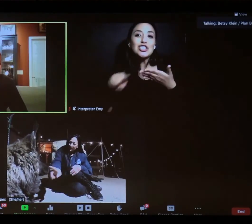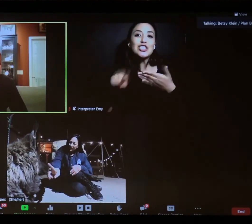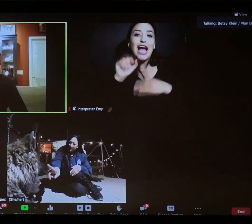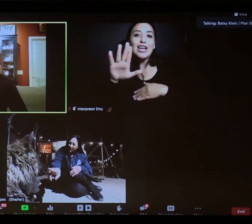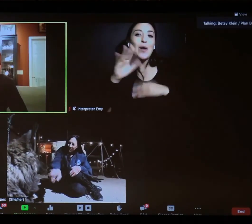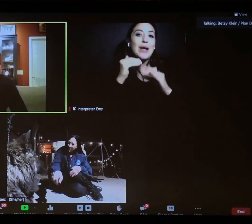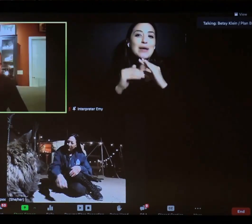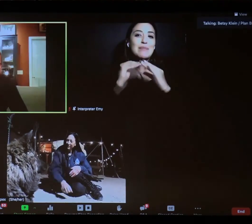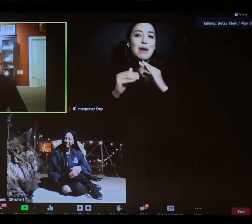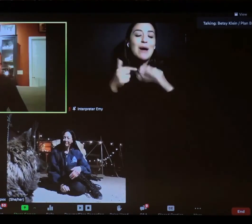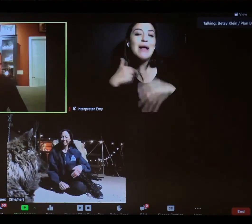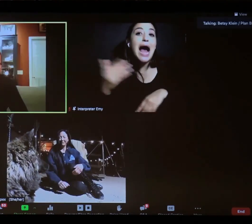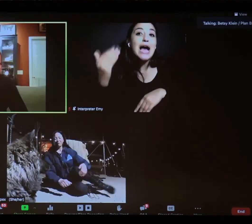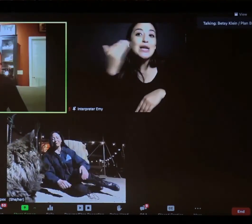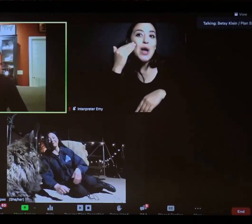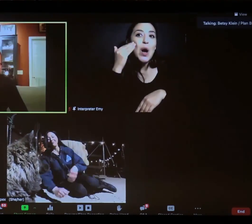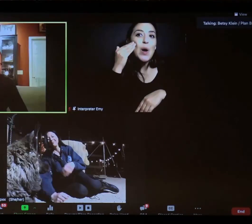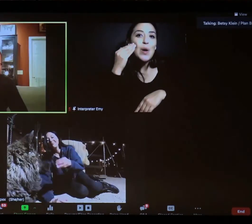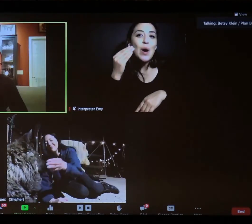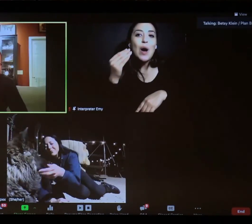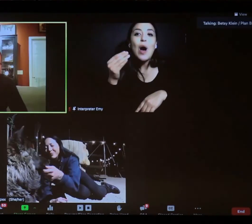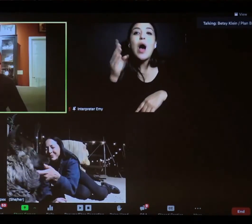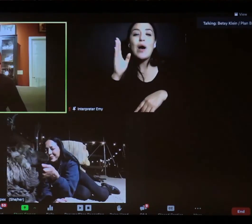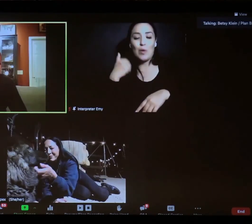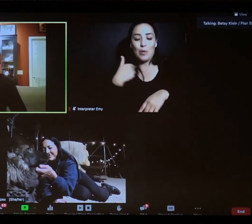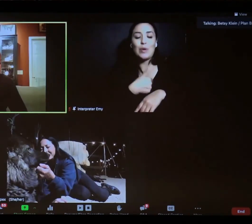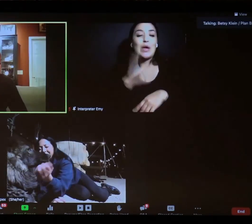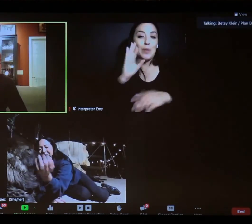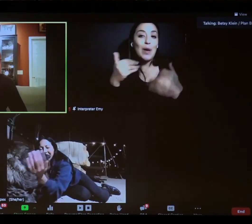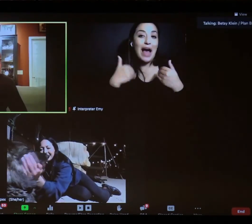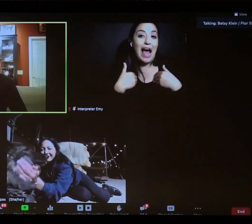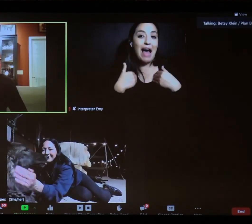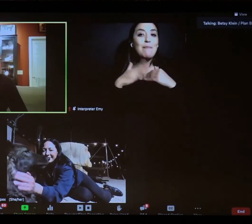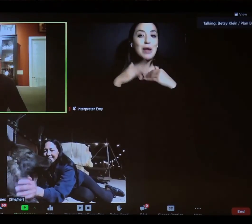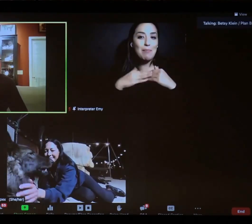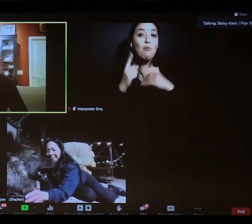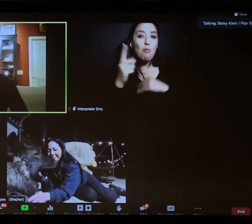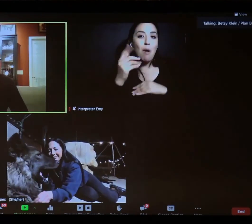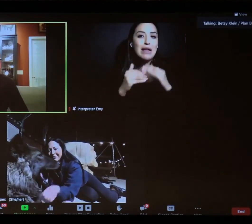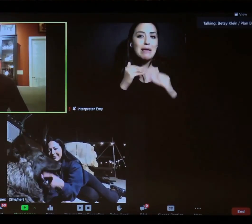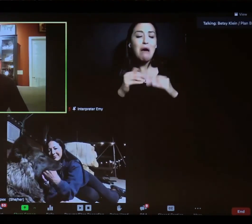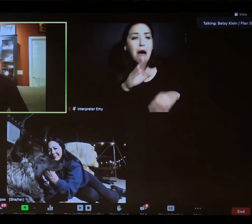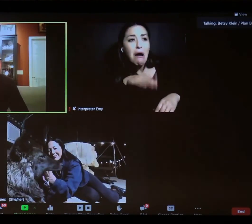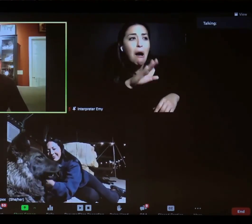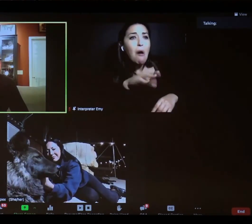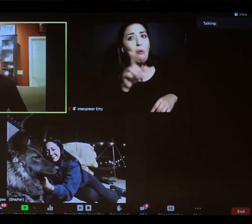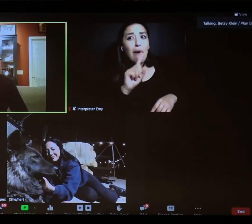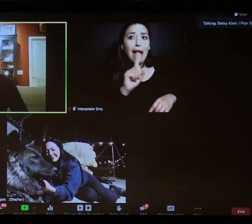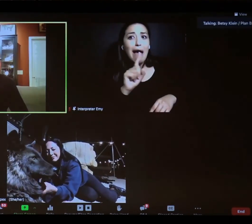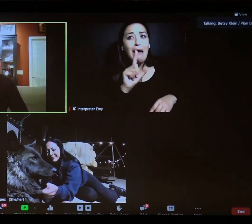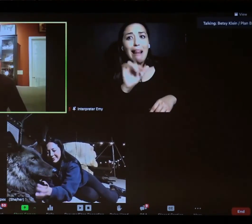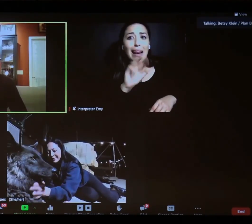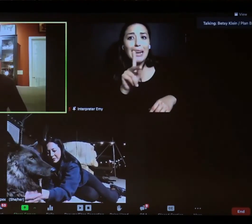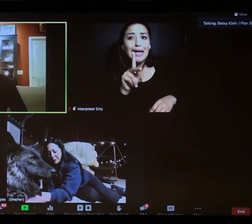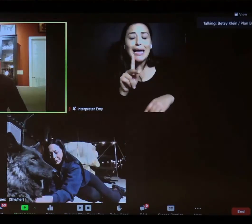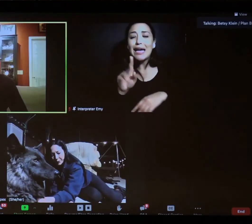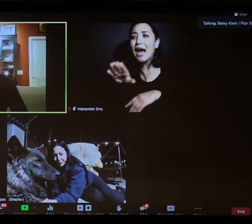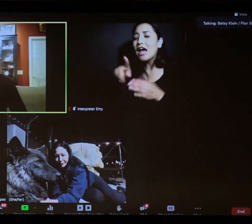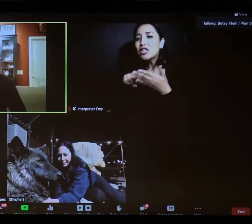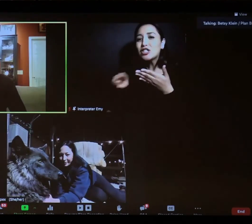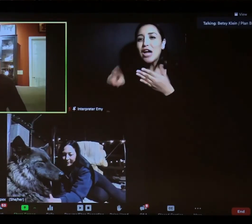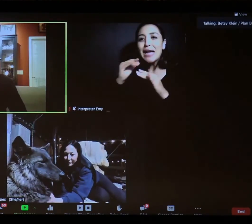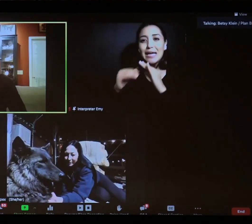get your email saying, where's my link? So please check your inbox or your spam folder. If you do